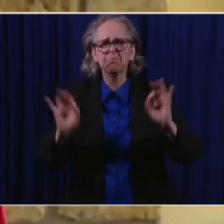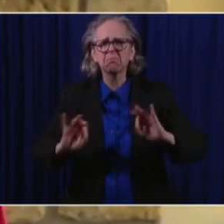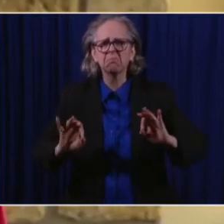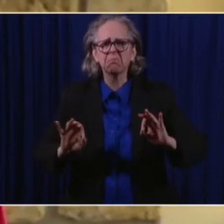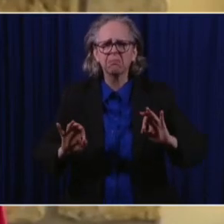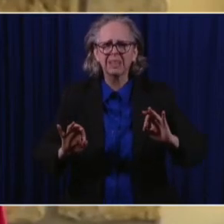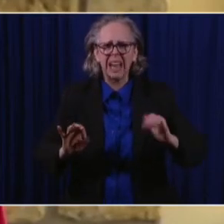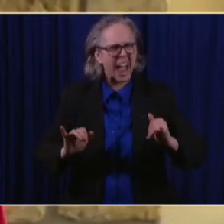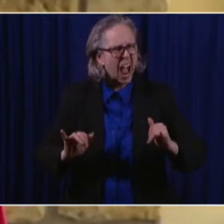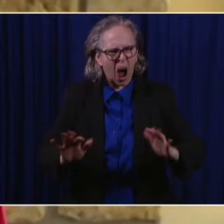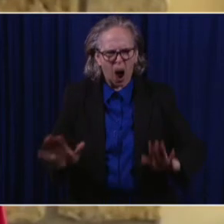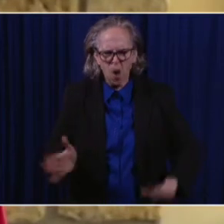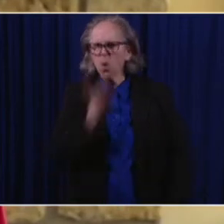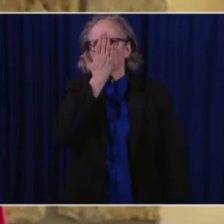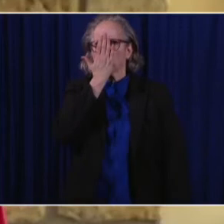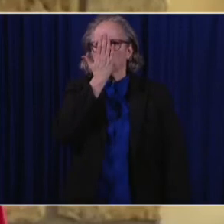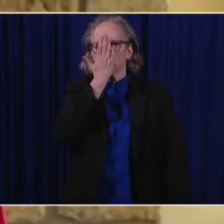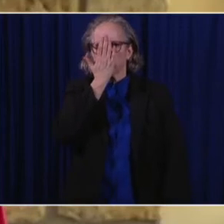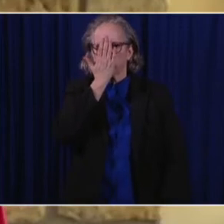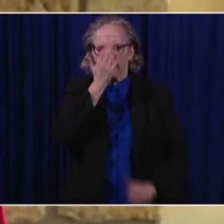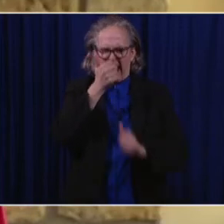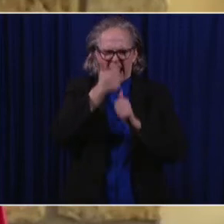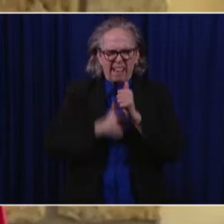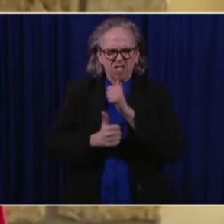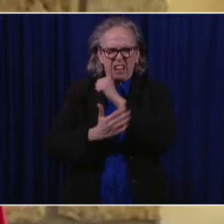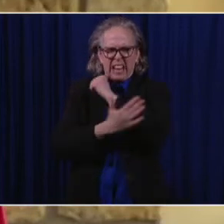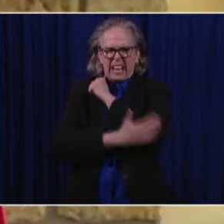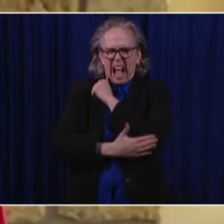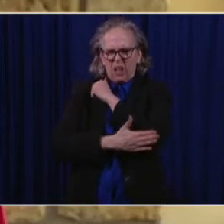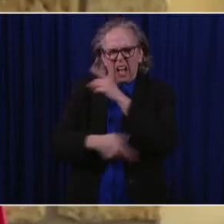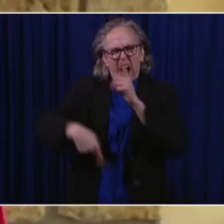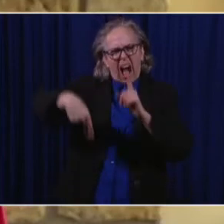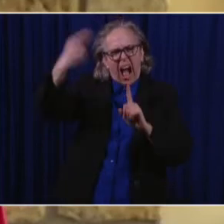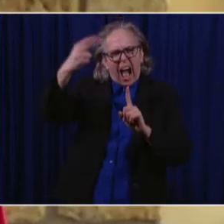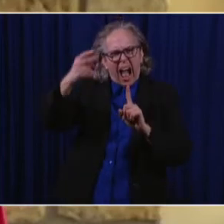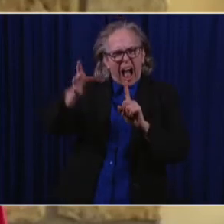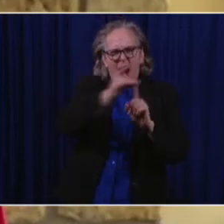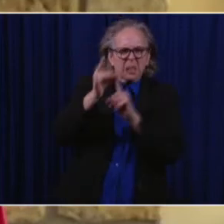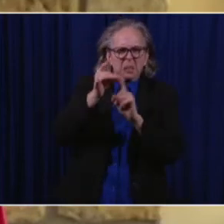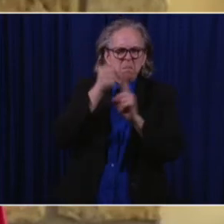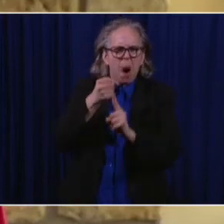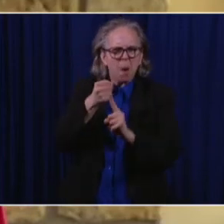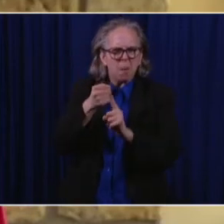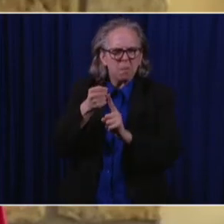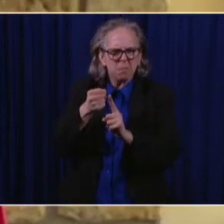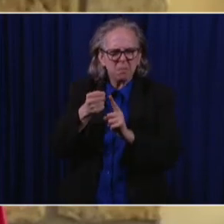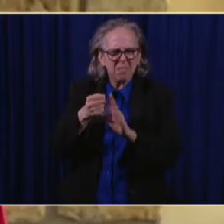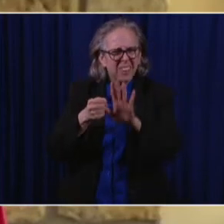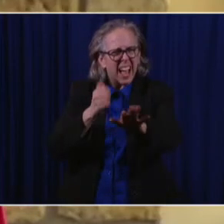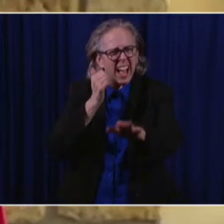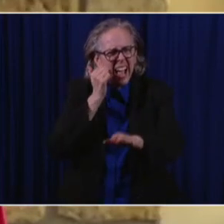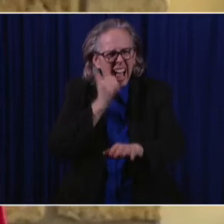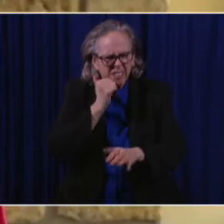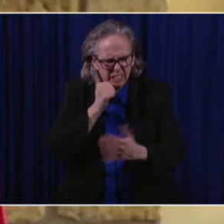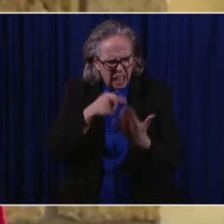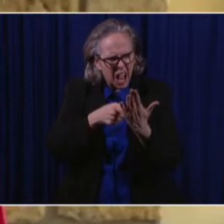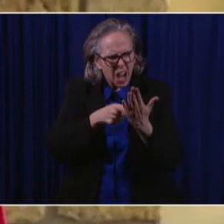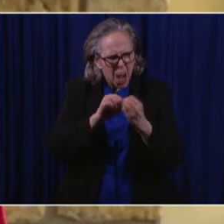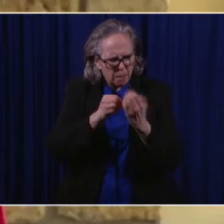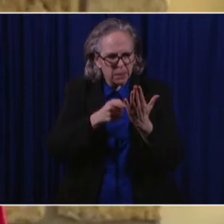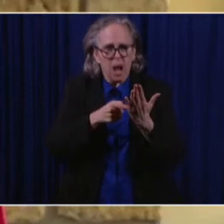rate of every single county. And those numbers, I look at them every day and I just almost choke. They get worse and worse every single